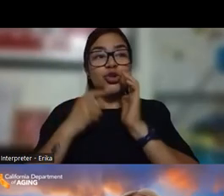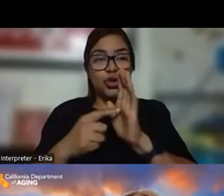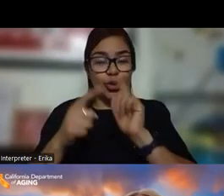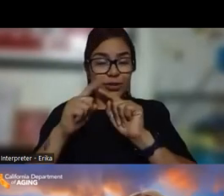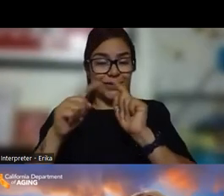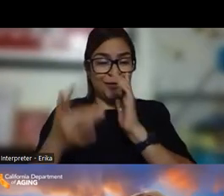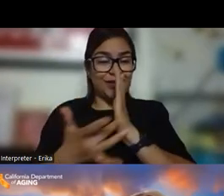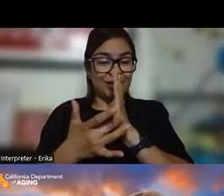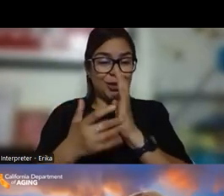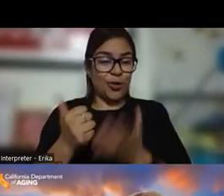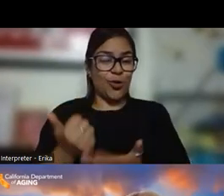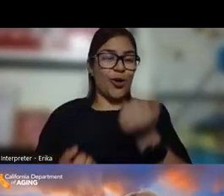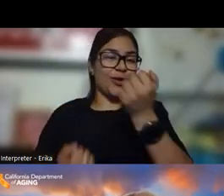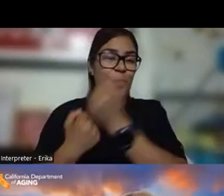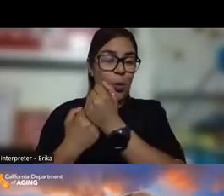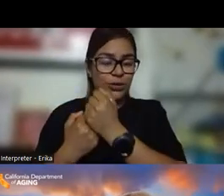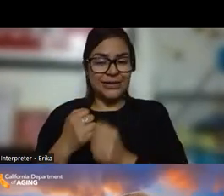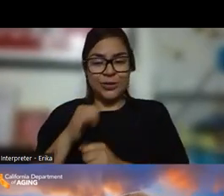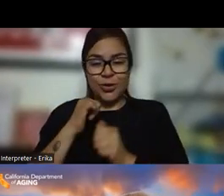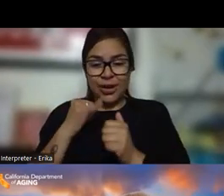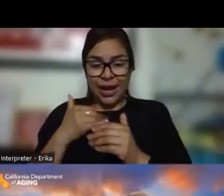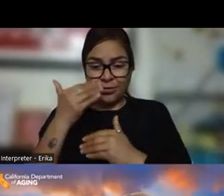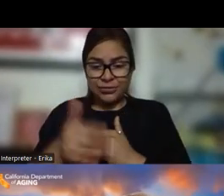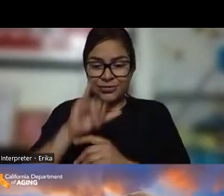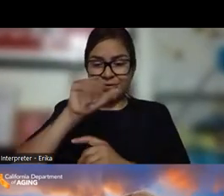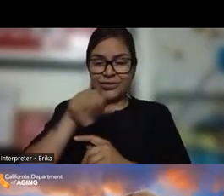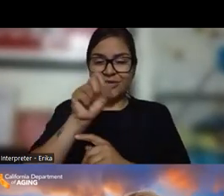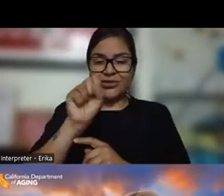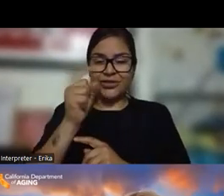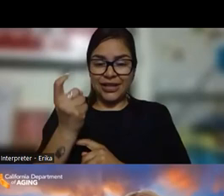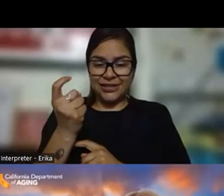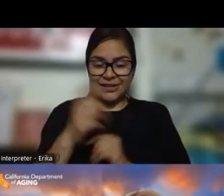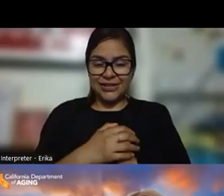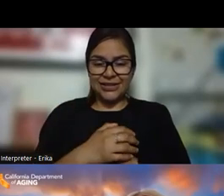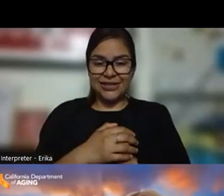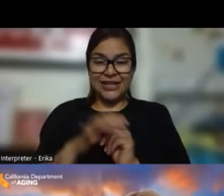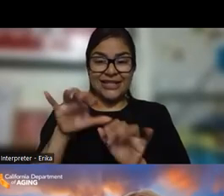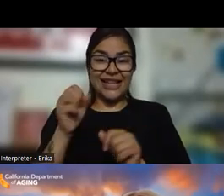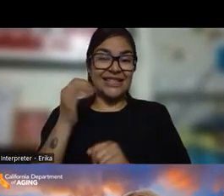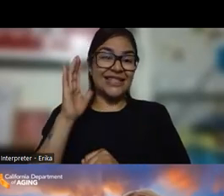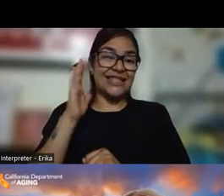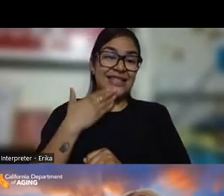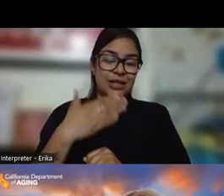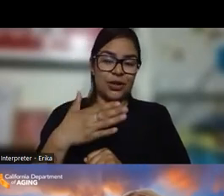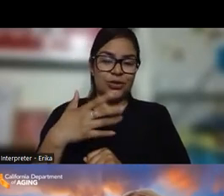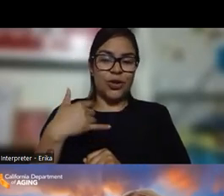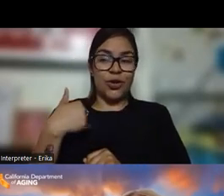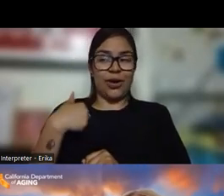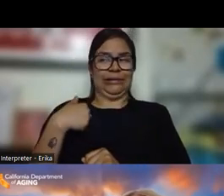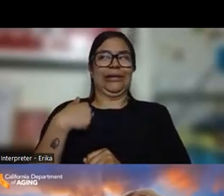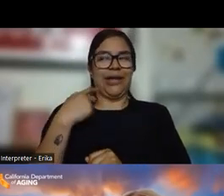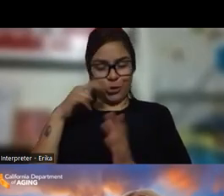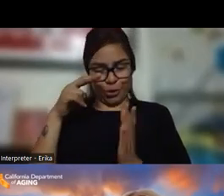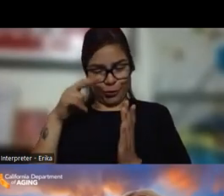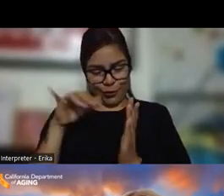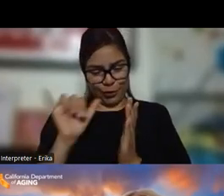that. Jax. Yeah, thank you. I just wanted to add, as somebody who actually reviewed some of these